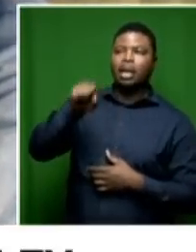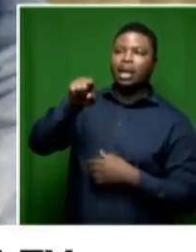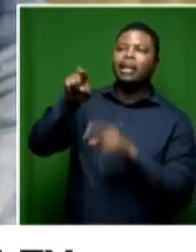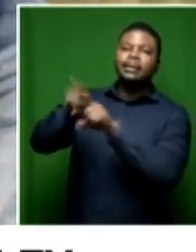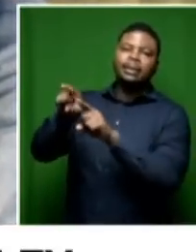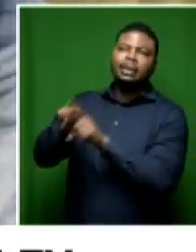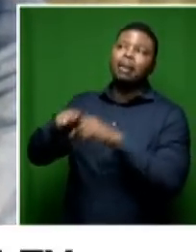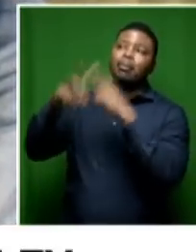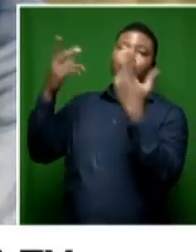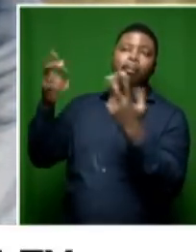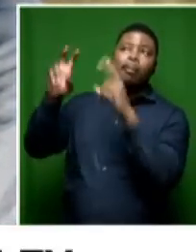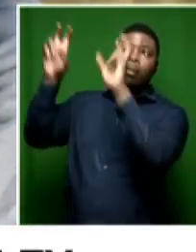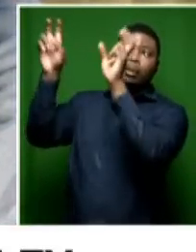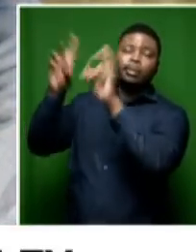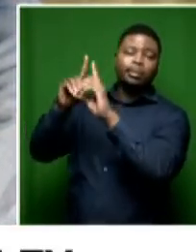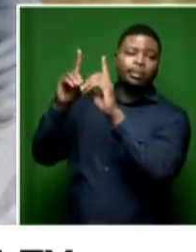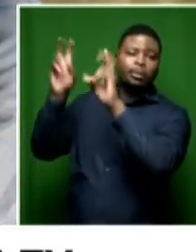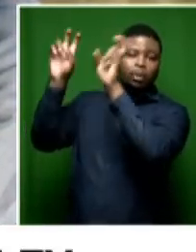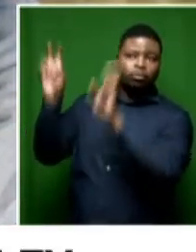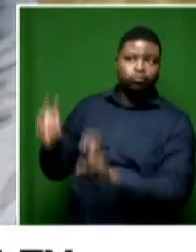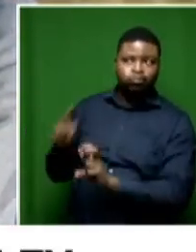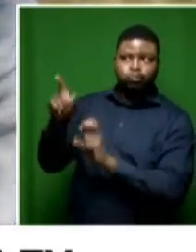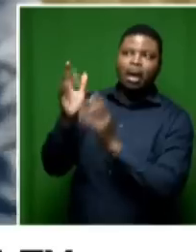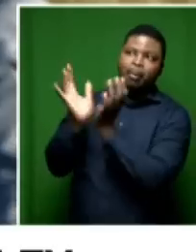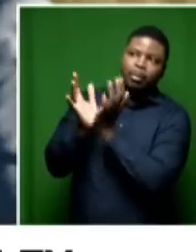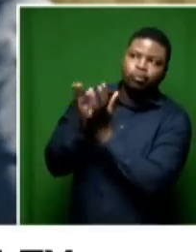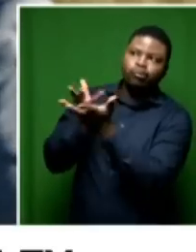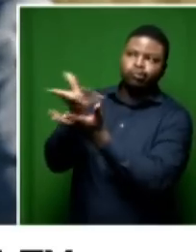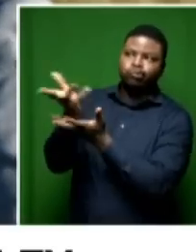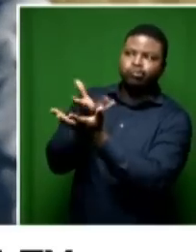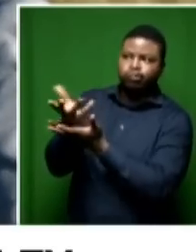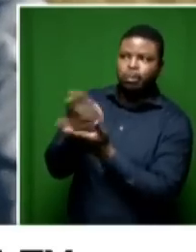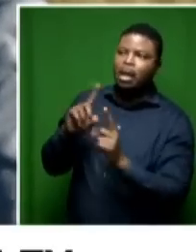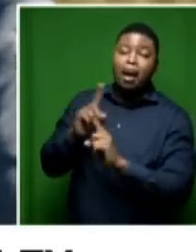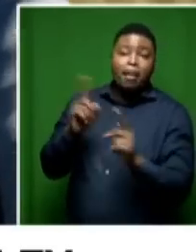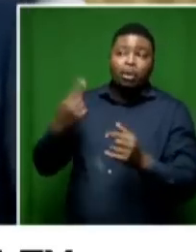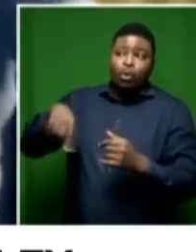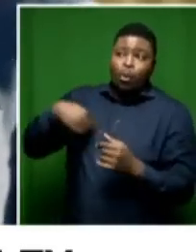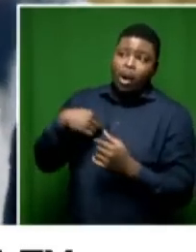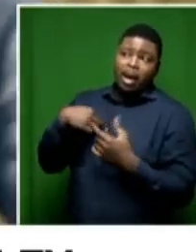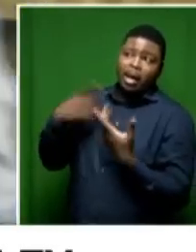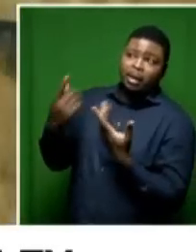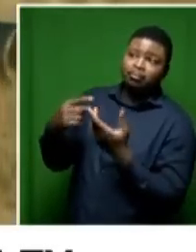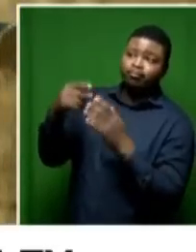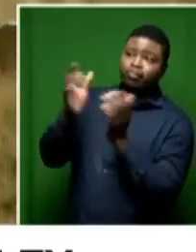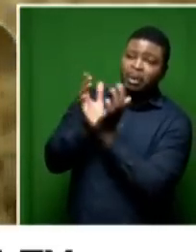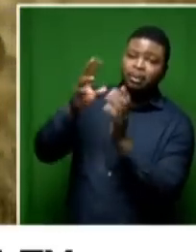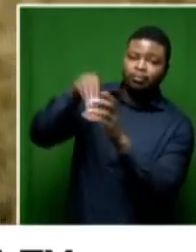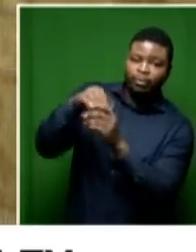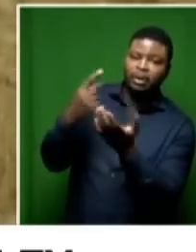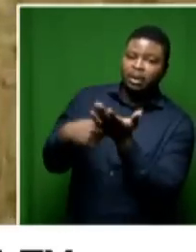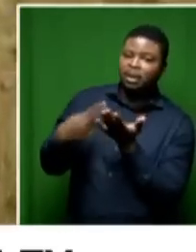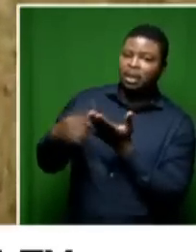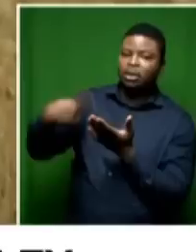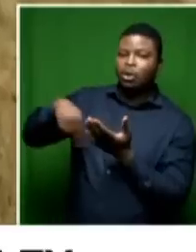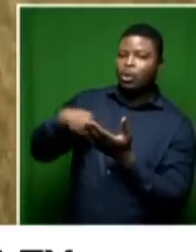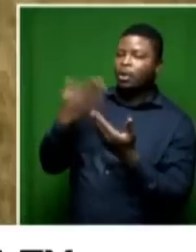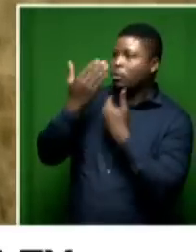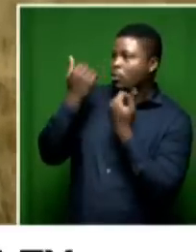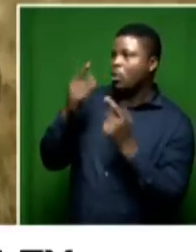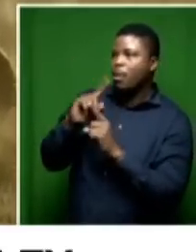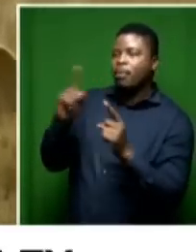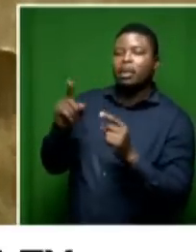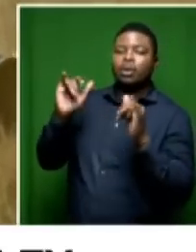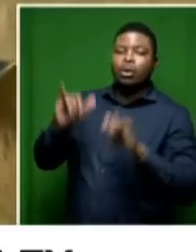So we don't have the outcome of that. We'll communicate on that one. Thank you so much, Toko. Well, and that